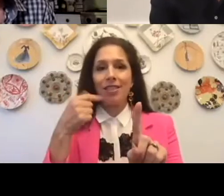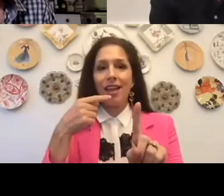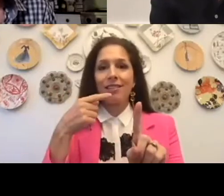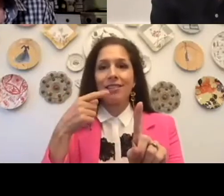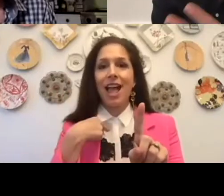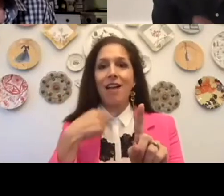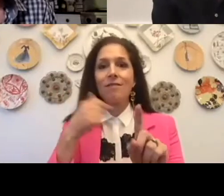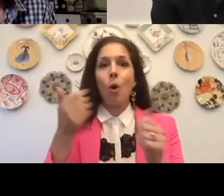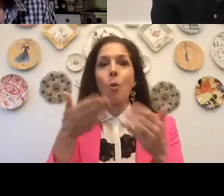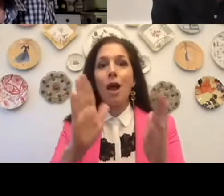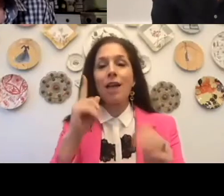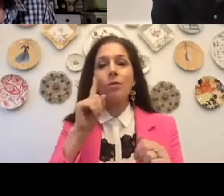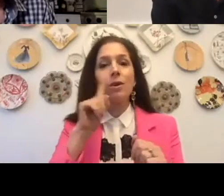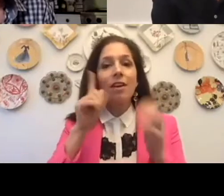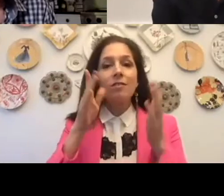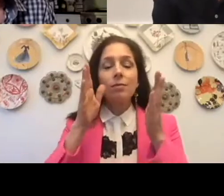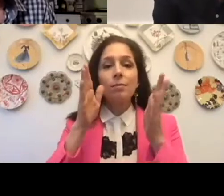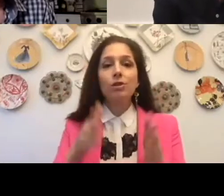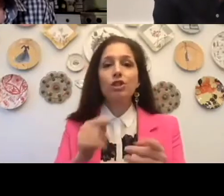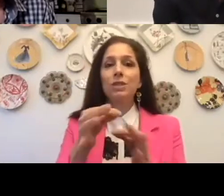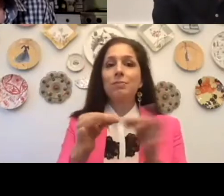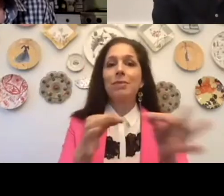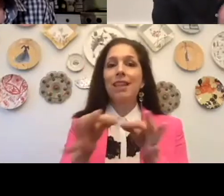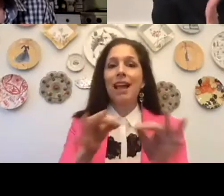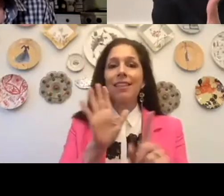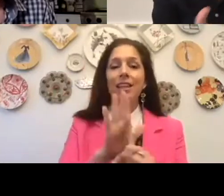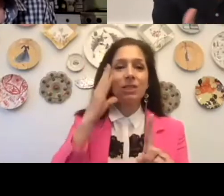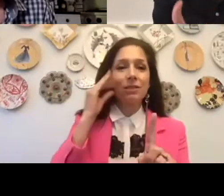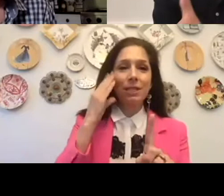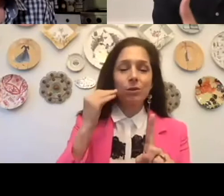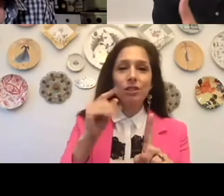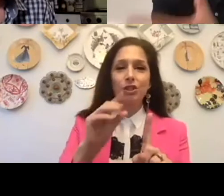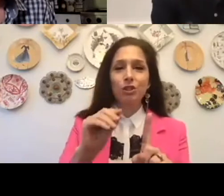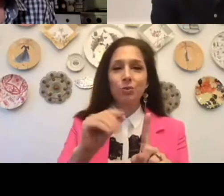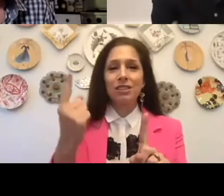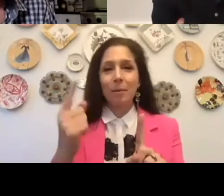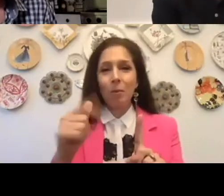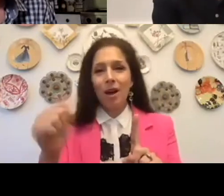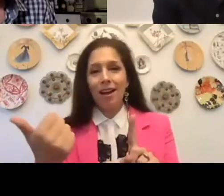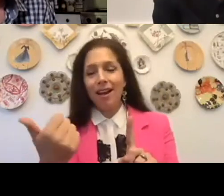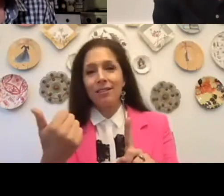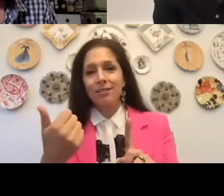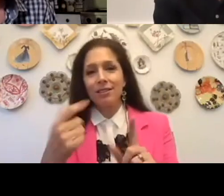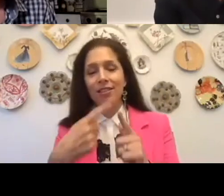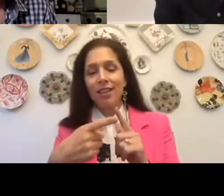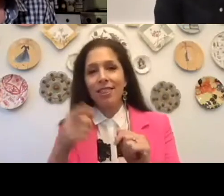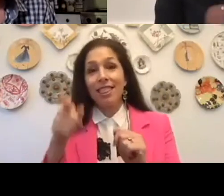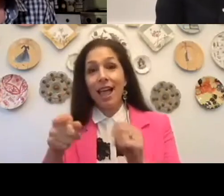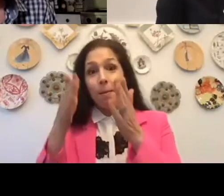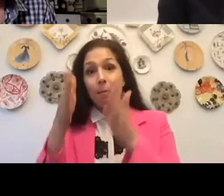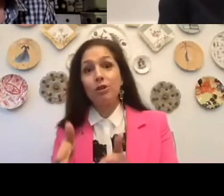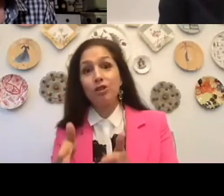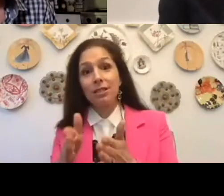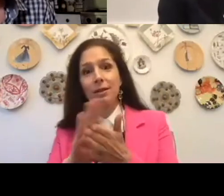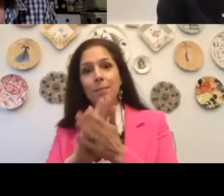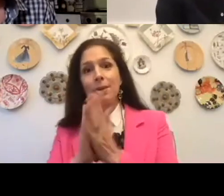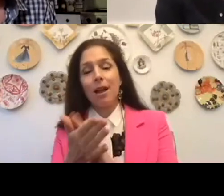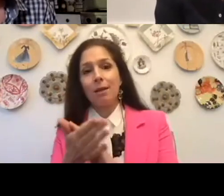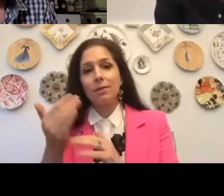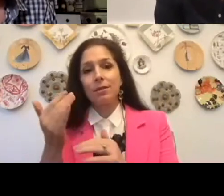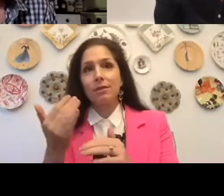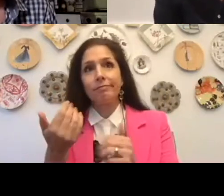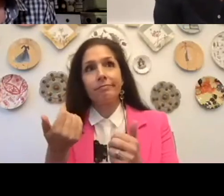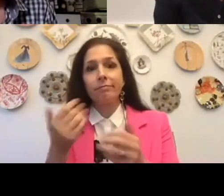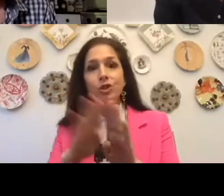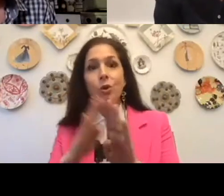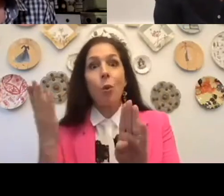like the magical equation. Like there needed to be a way for a deaf person to explain their experience through another. And so this